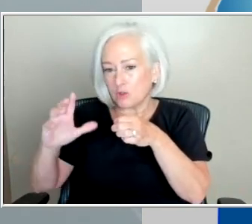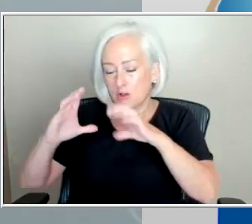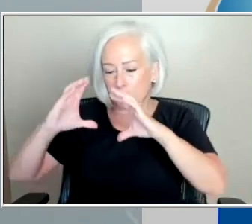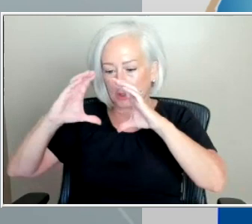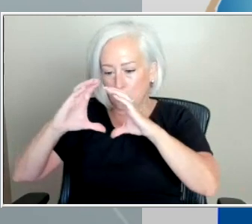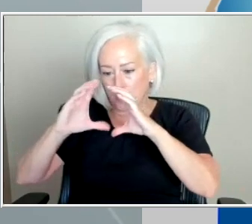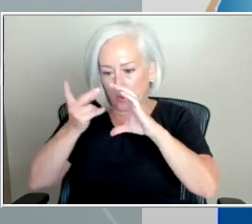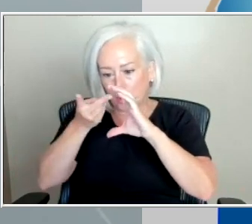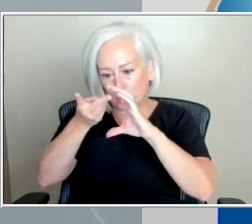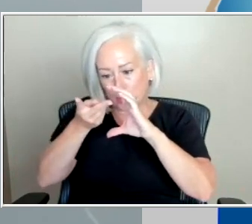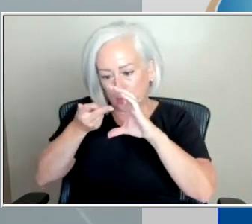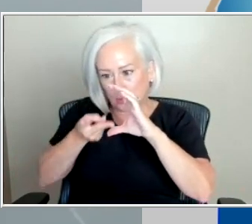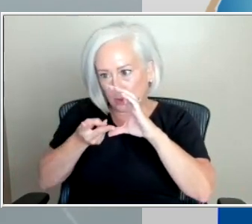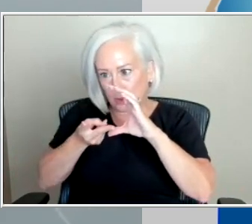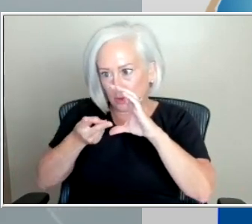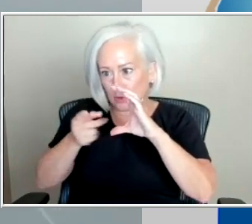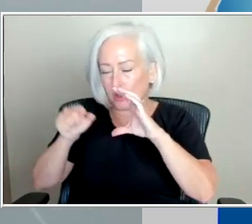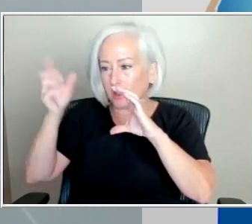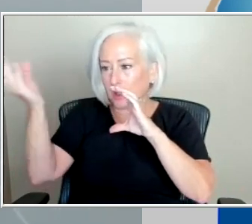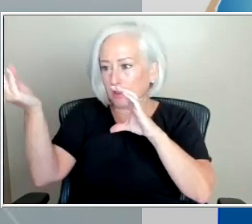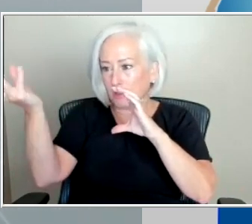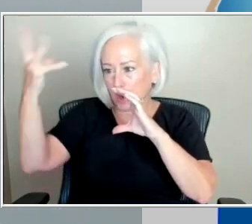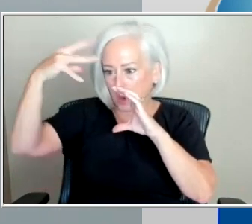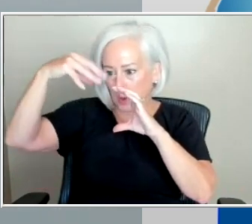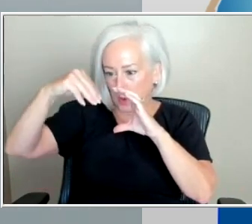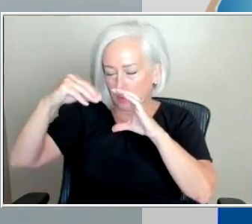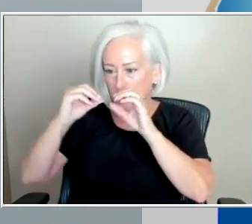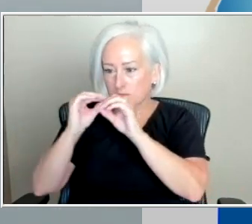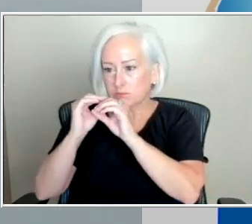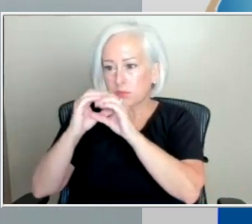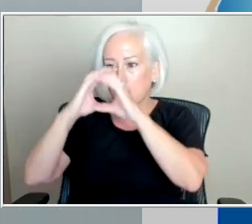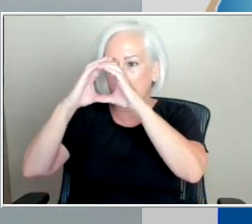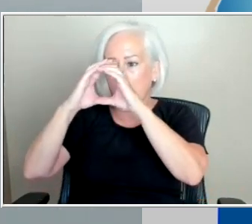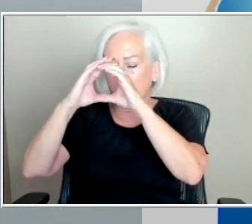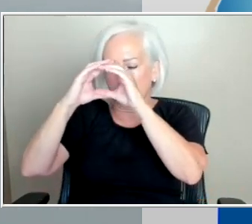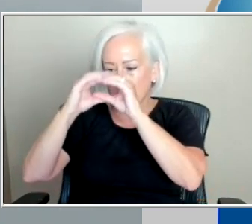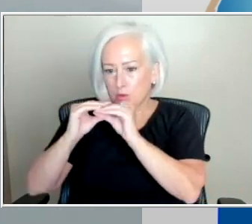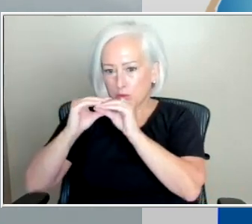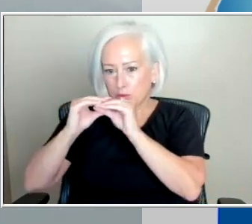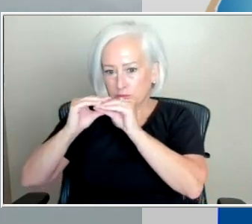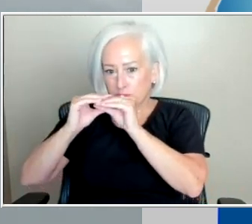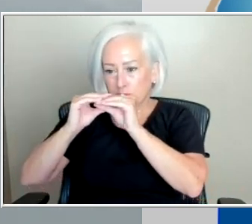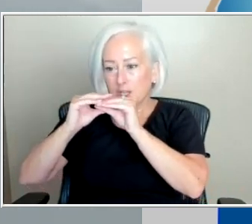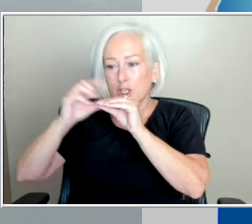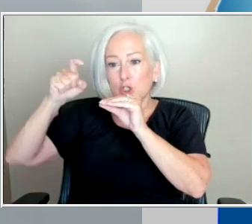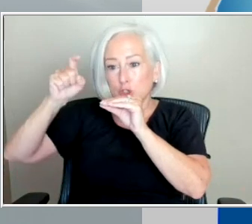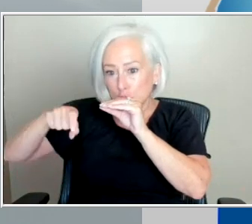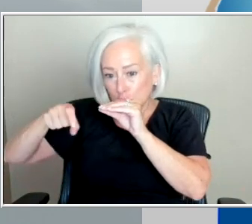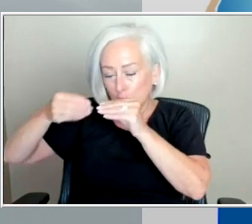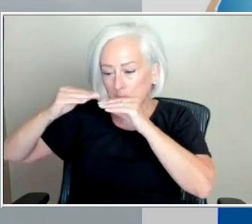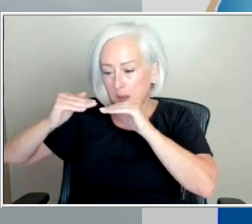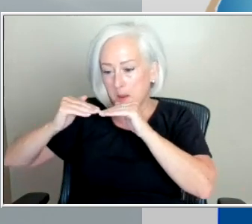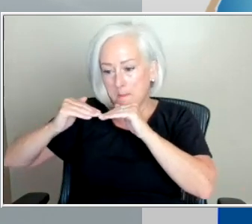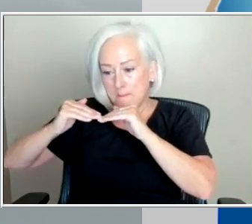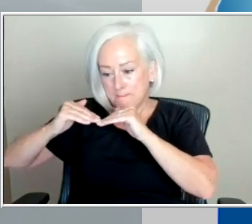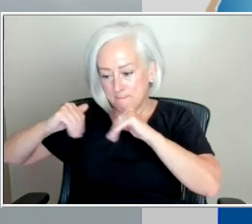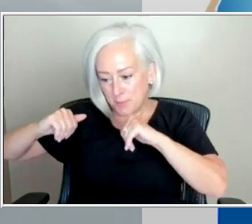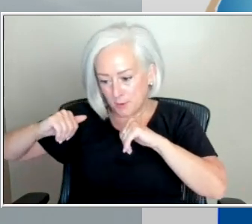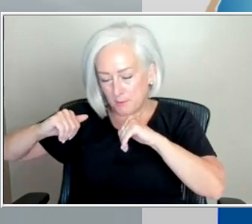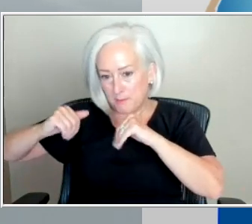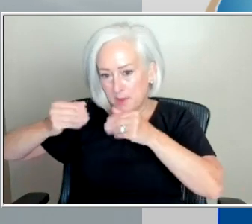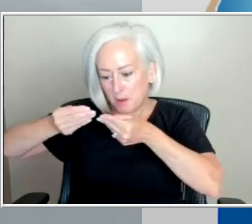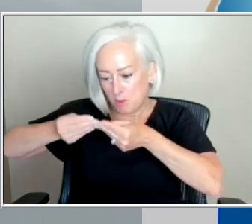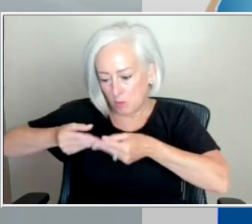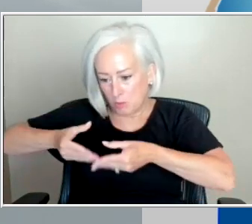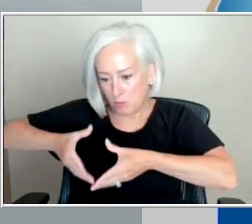oxygen. But that valve is not opening, so that ventricle has to work really hard to be able to pump blood to